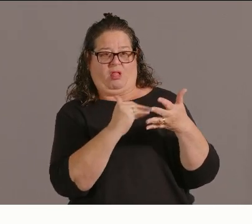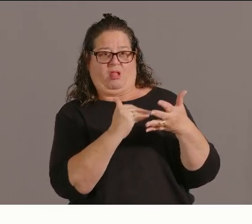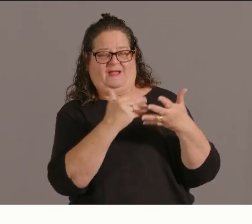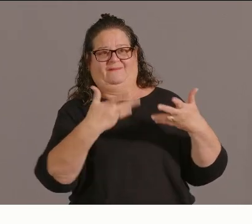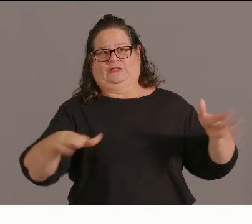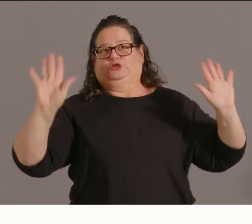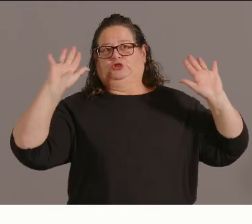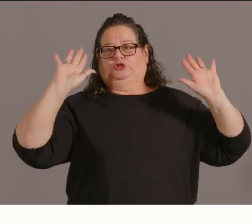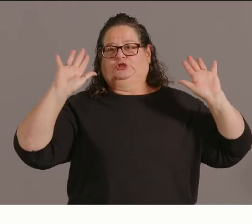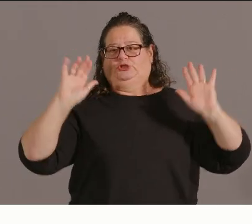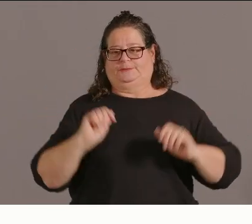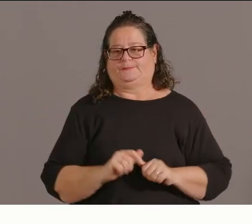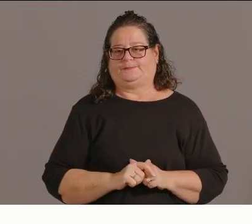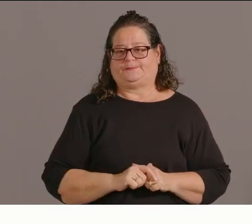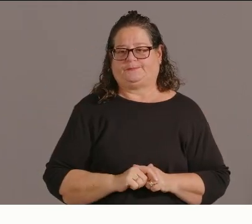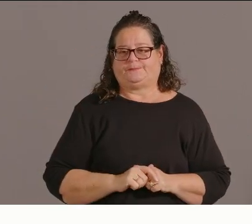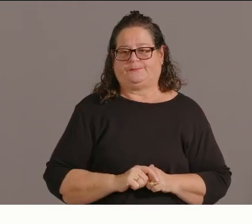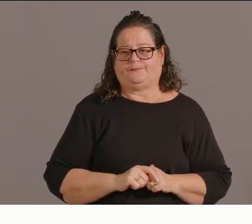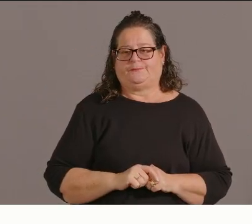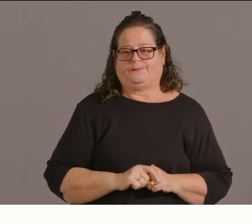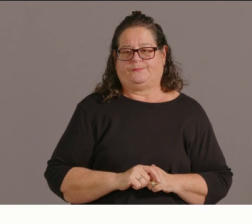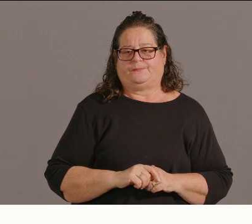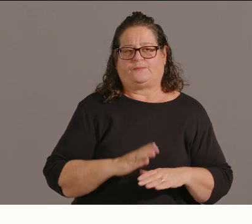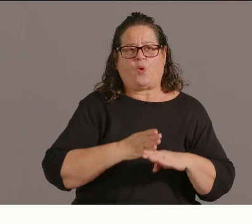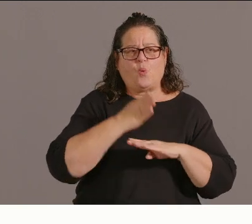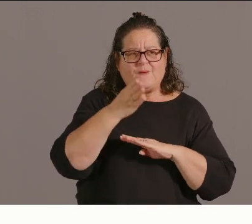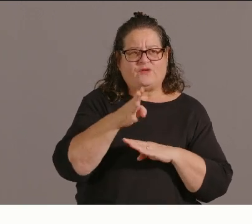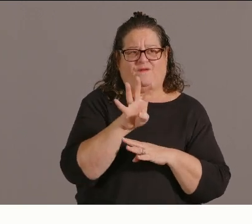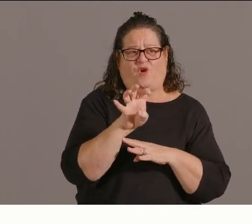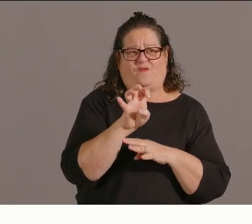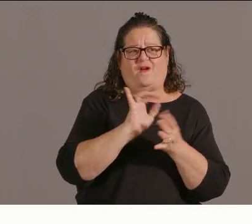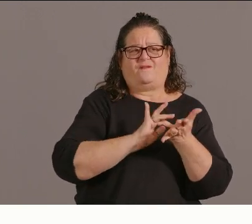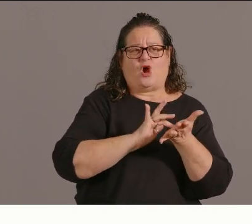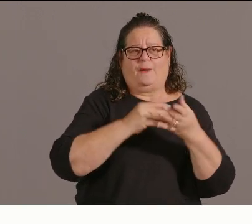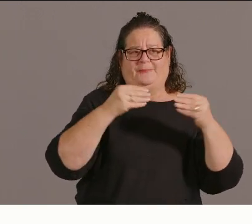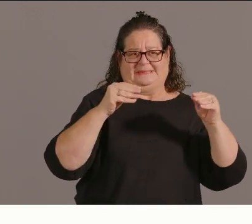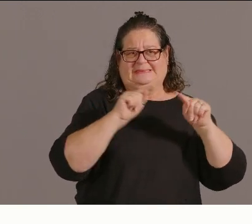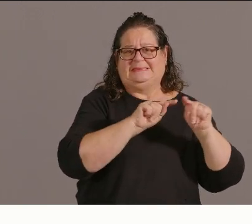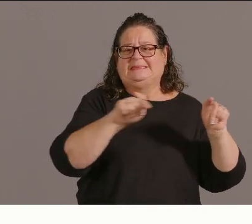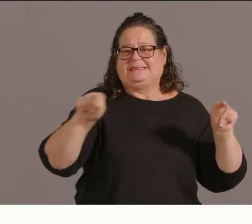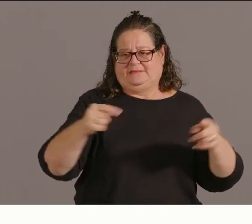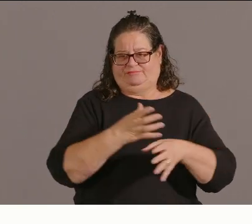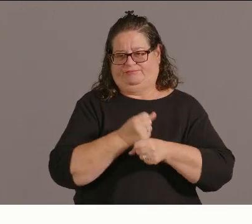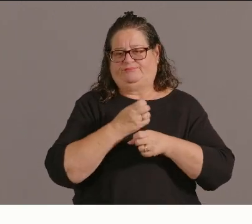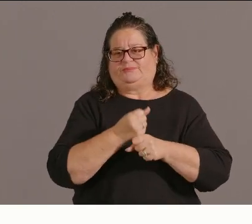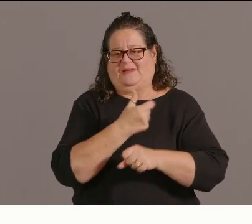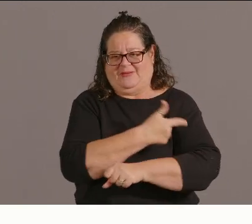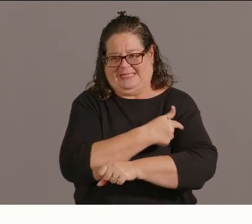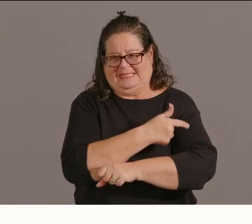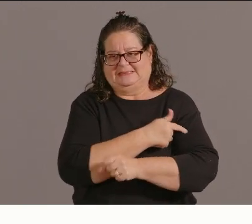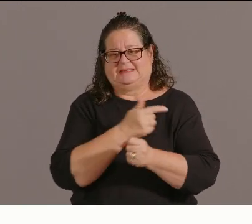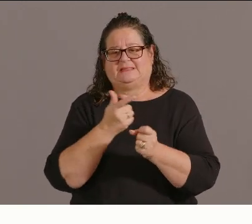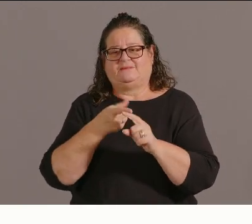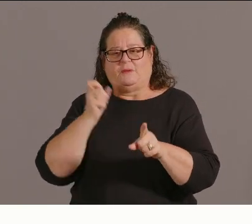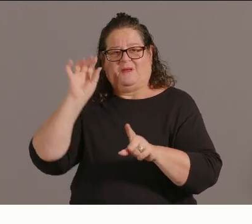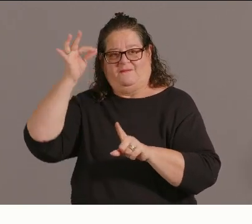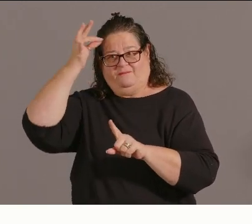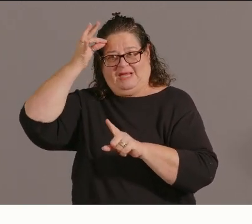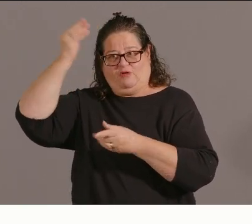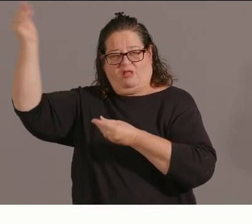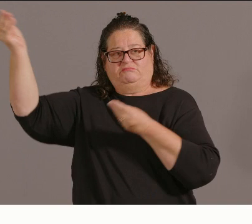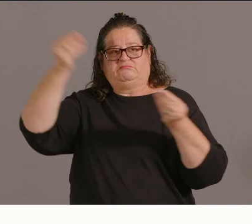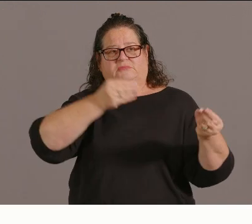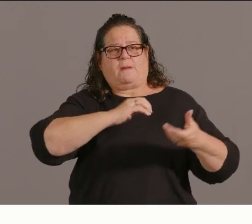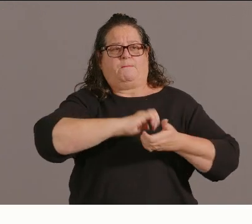receiving a limited vaccine supply through the Federal Retail Pharmacy Partnership Program. That includes Fry's, Albertsons, Safeway,